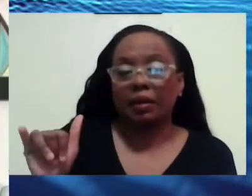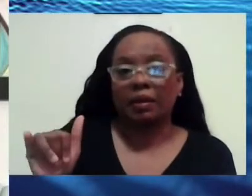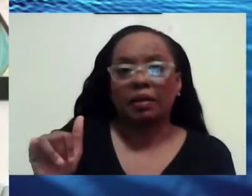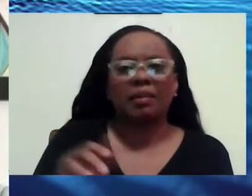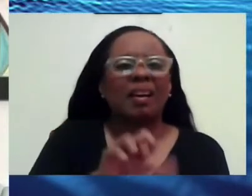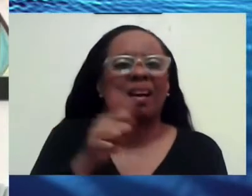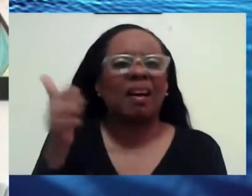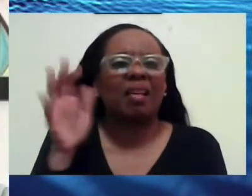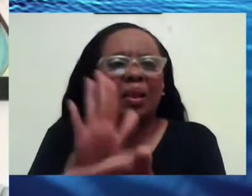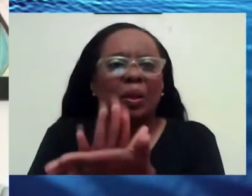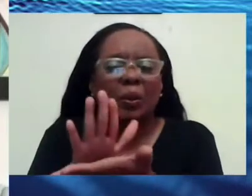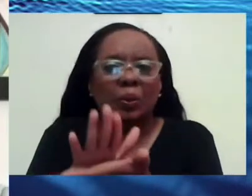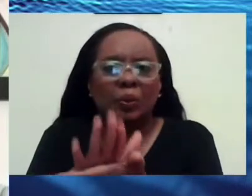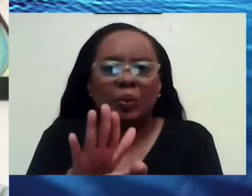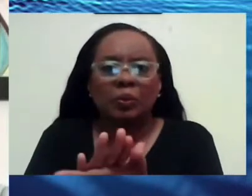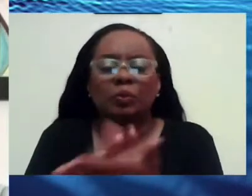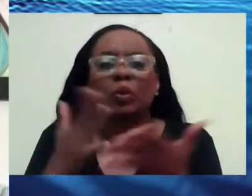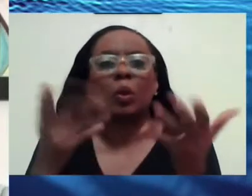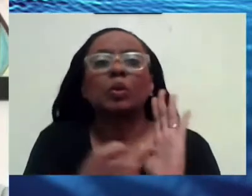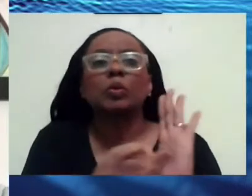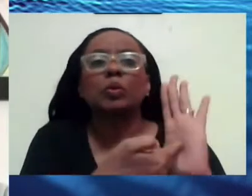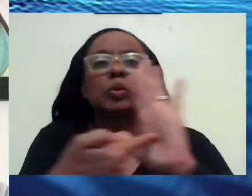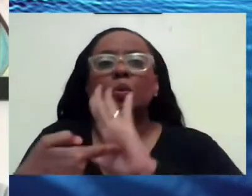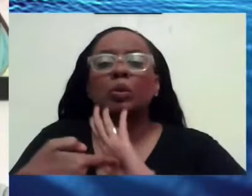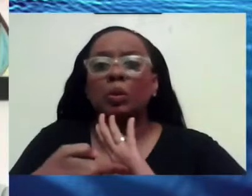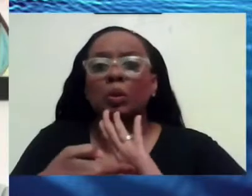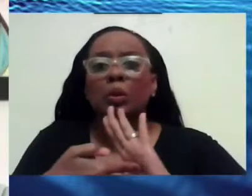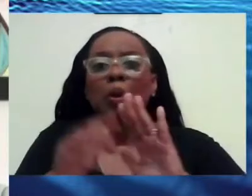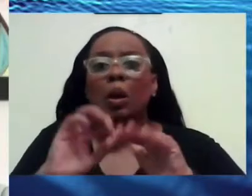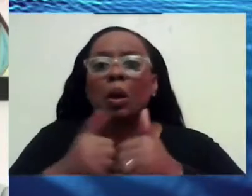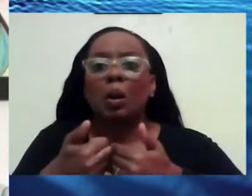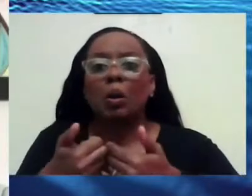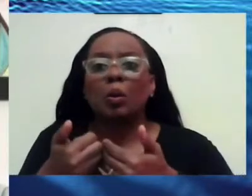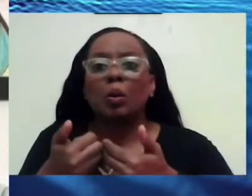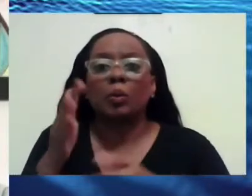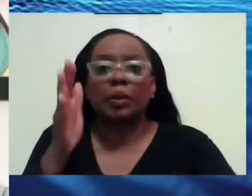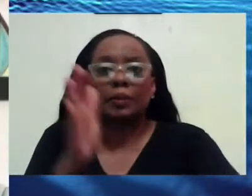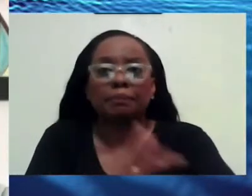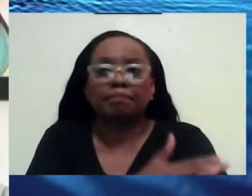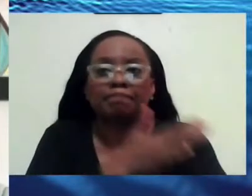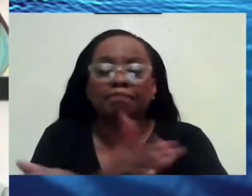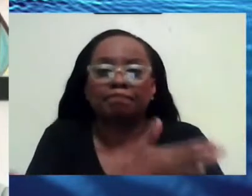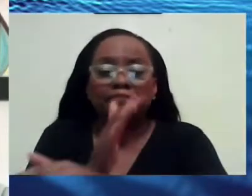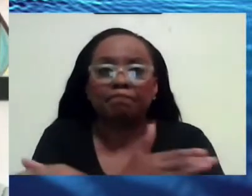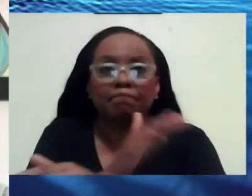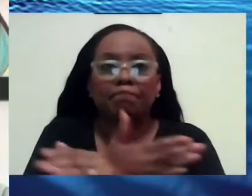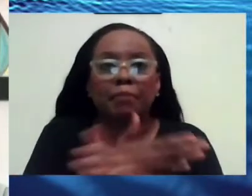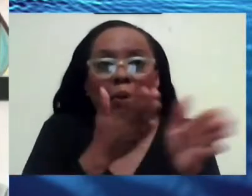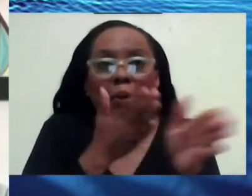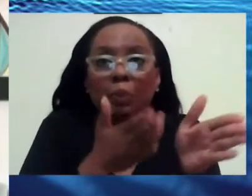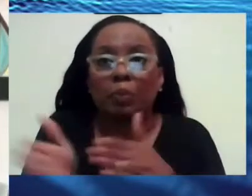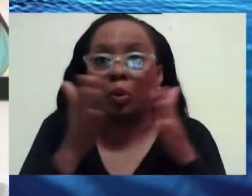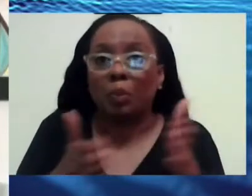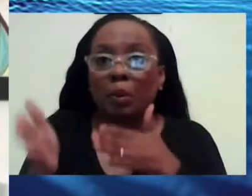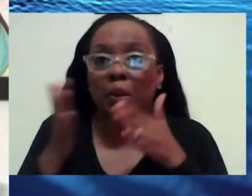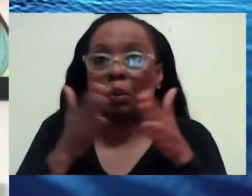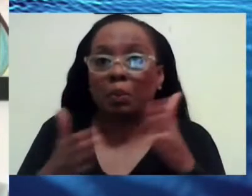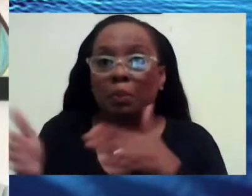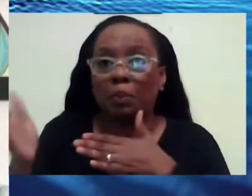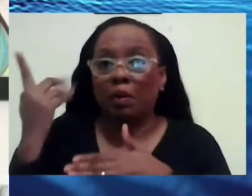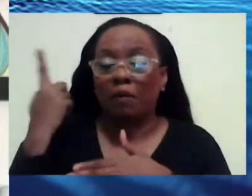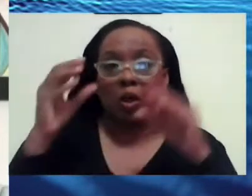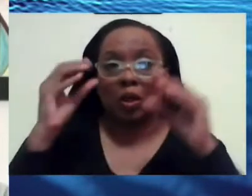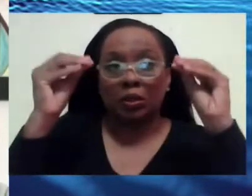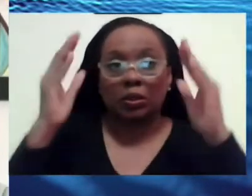the country what we had done over the course of this down period in trying to prepare the plan for the readiness of both teachers